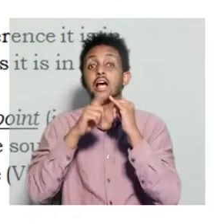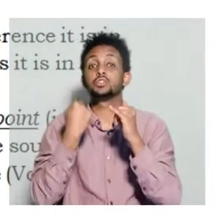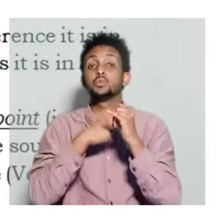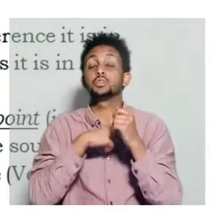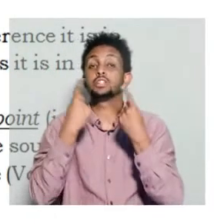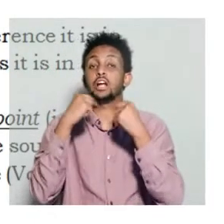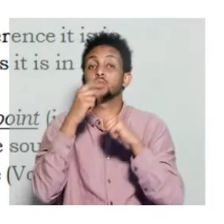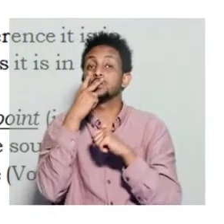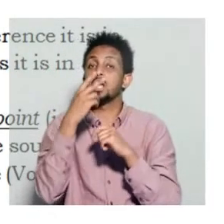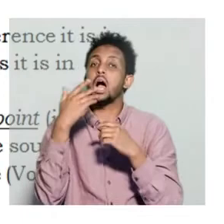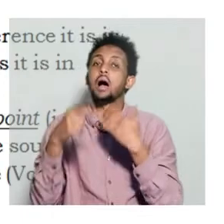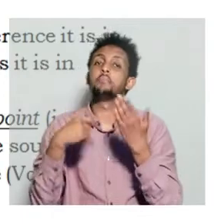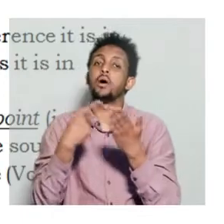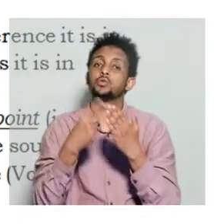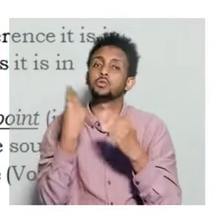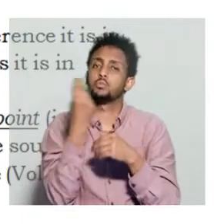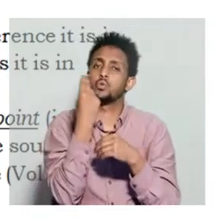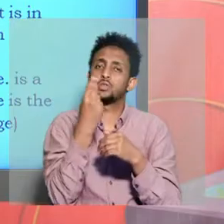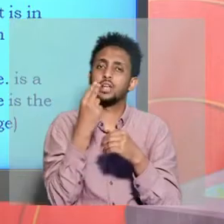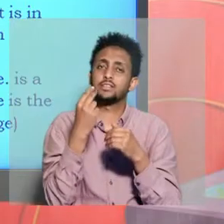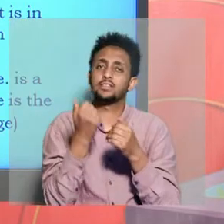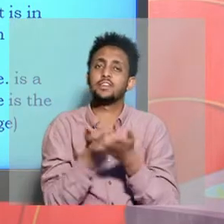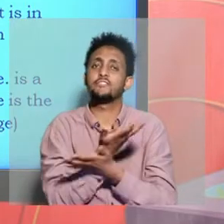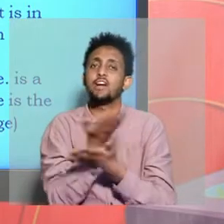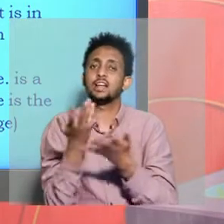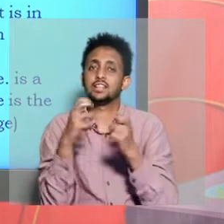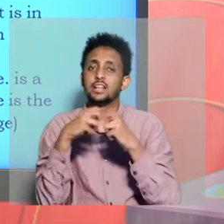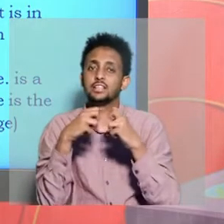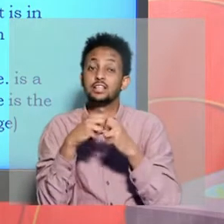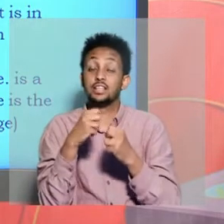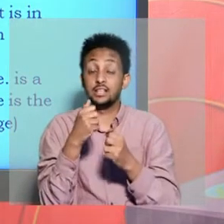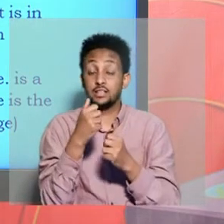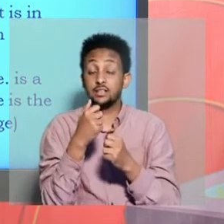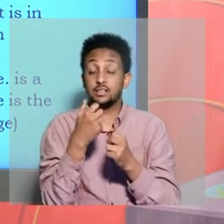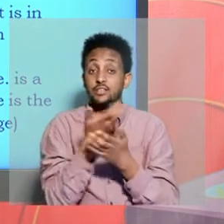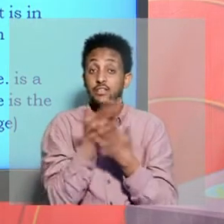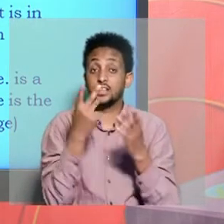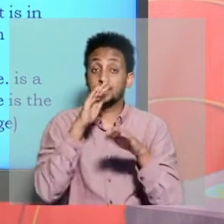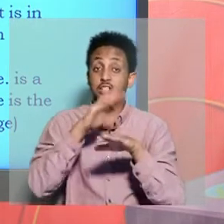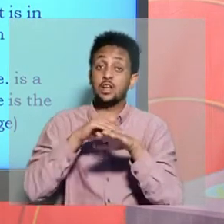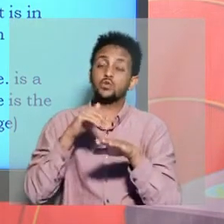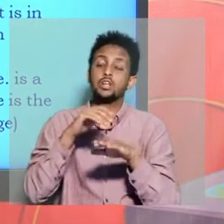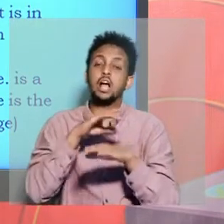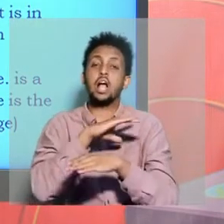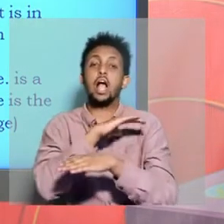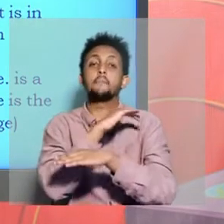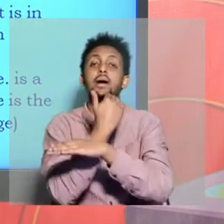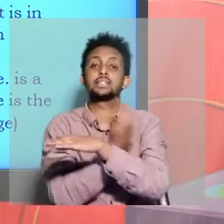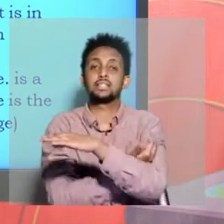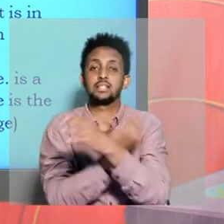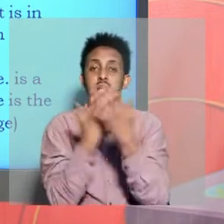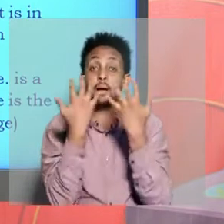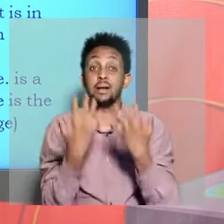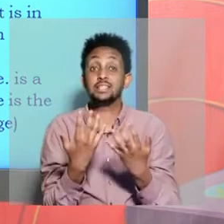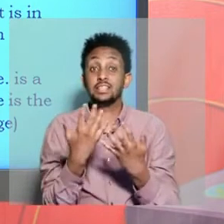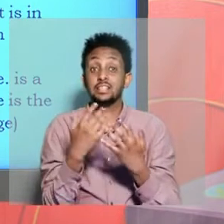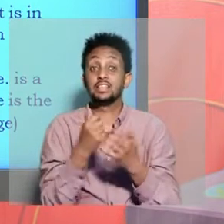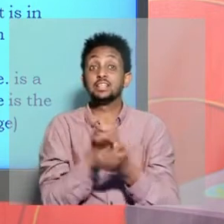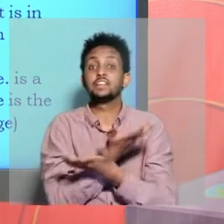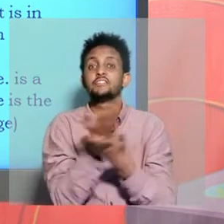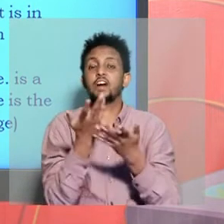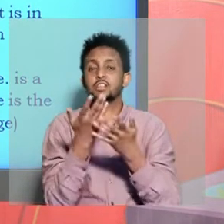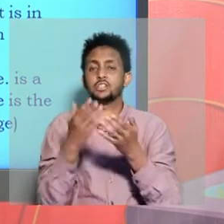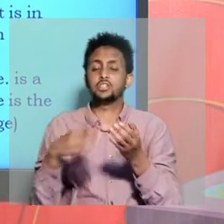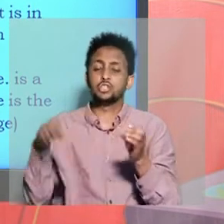try to see about one of the important device, electrostatic device, known to be capacitor. Capacitor is a device used